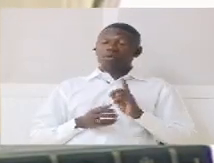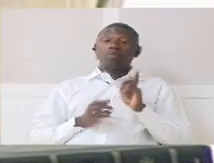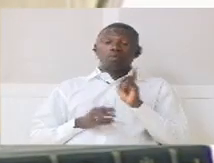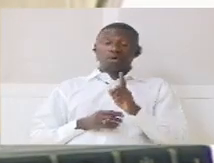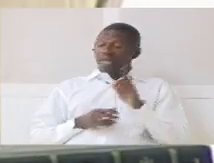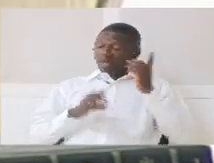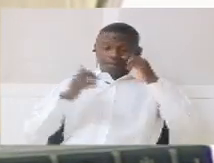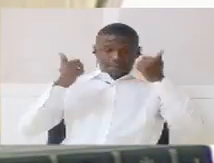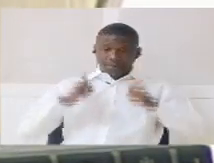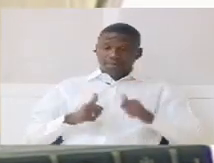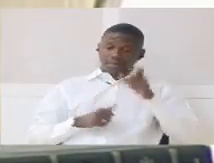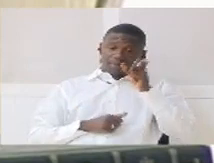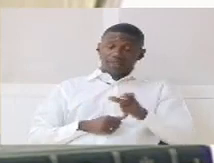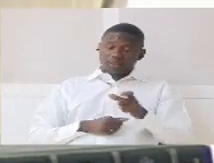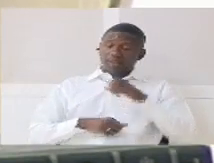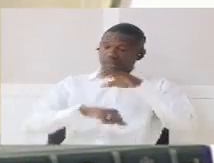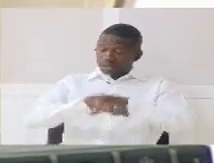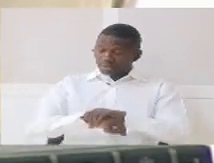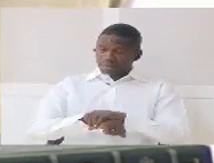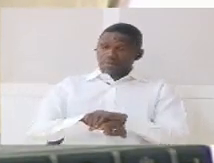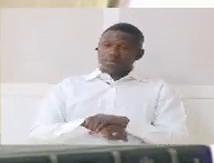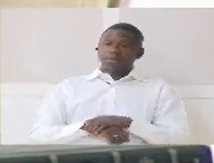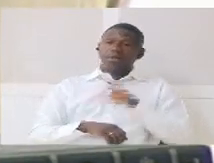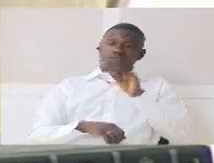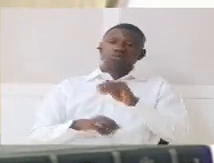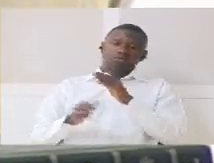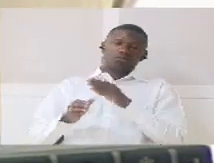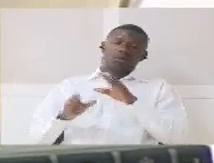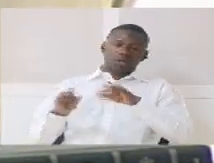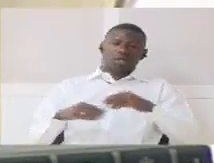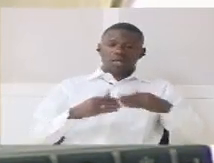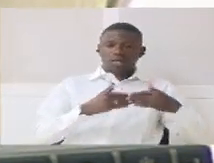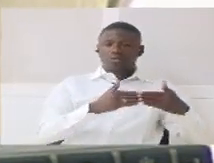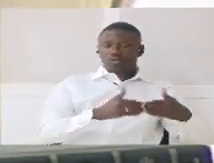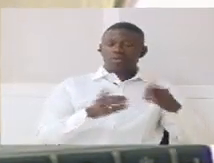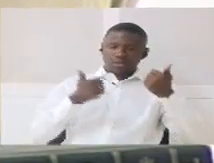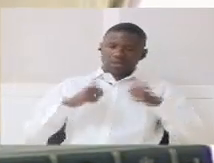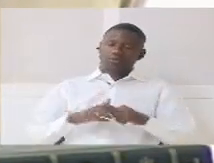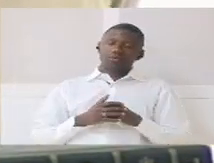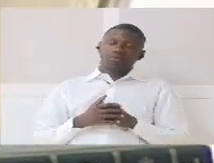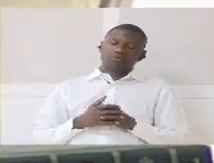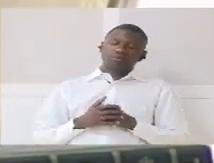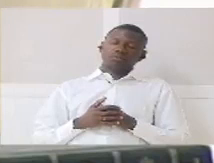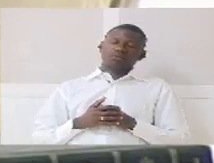whomsoever you have escort, action is taken against the person. The officer be alone. And all the officers are aware of this. But despite